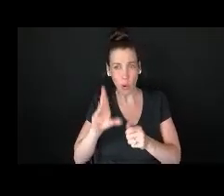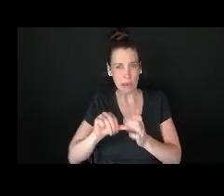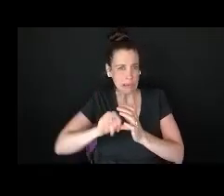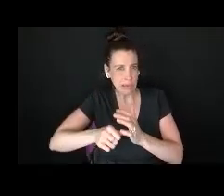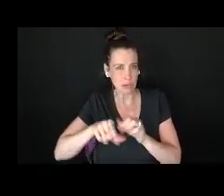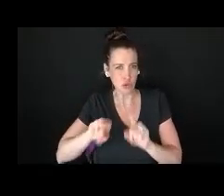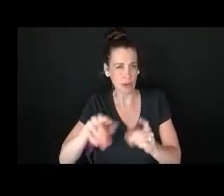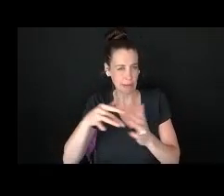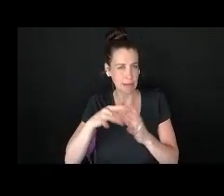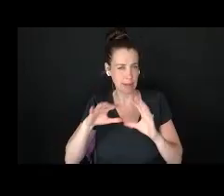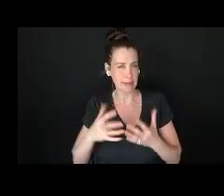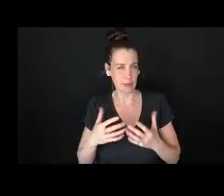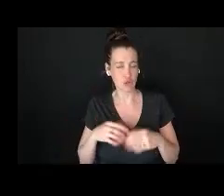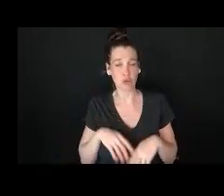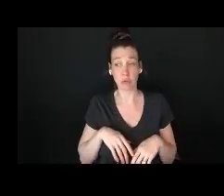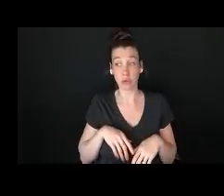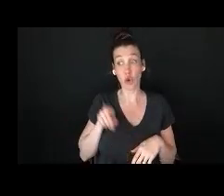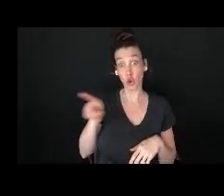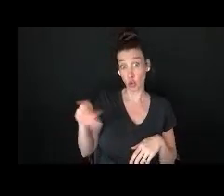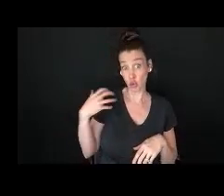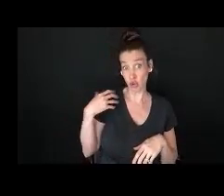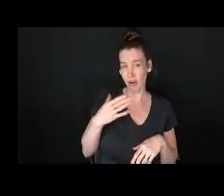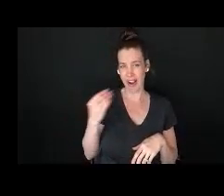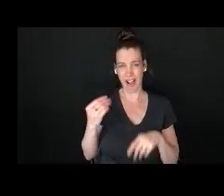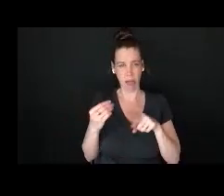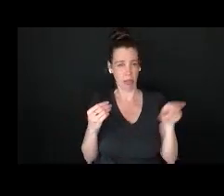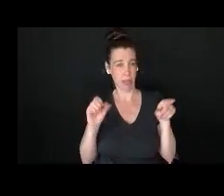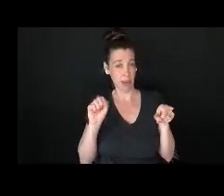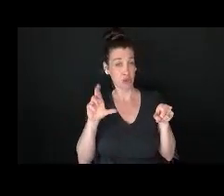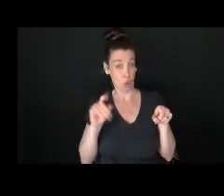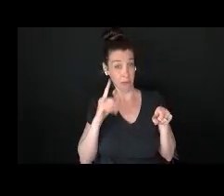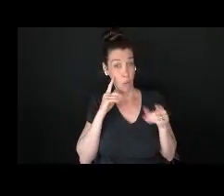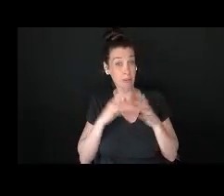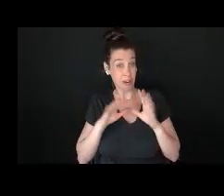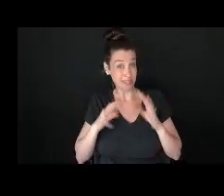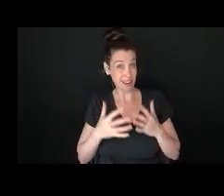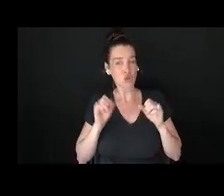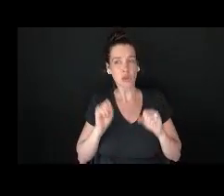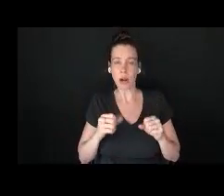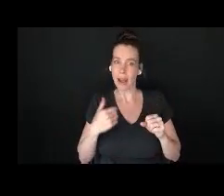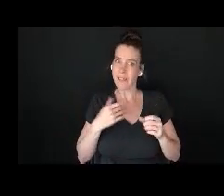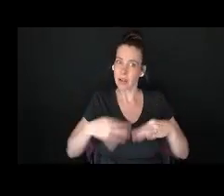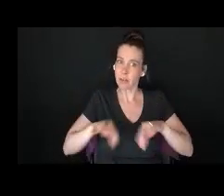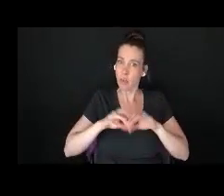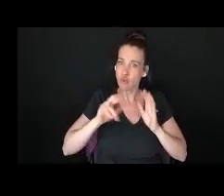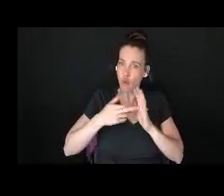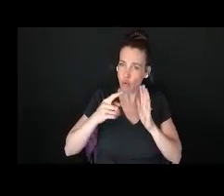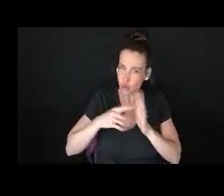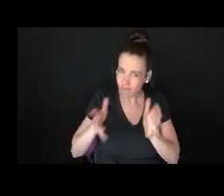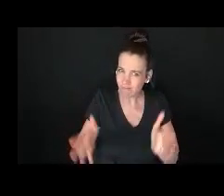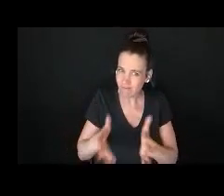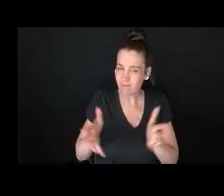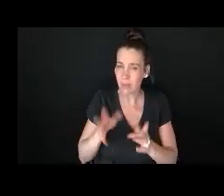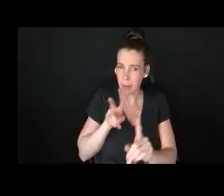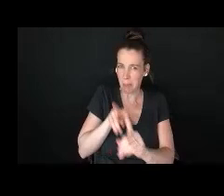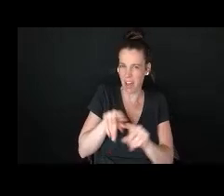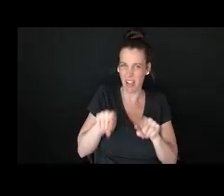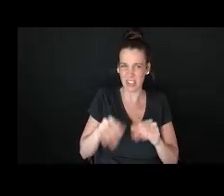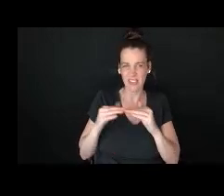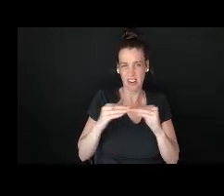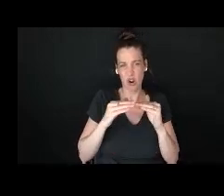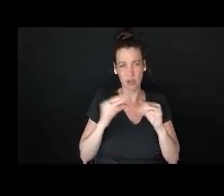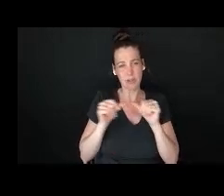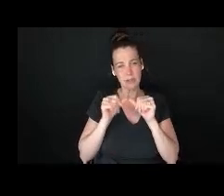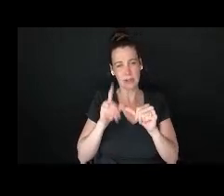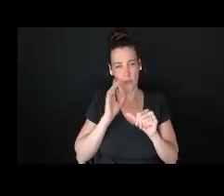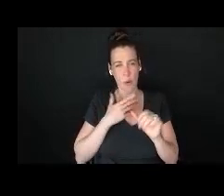And you, along with the SRO for your study section, can play a key role in implementing this fairly and consistently in our meetings.